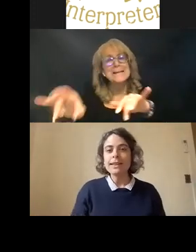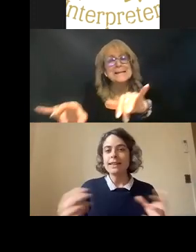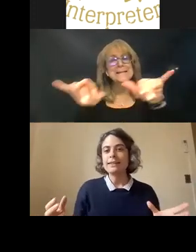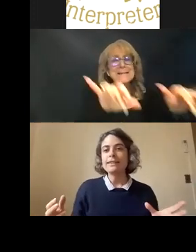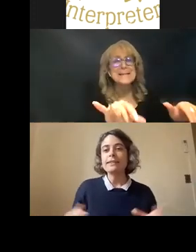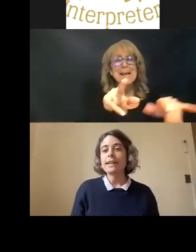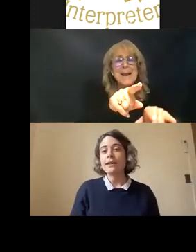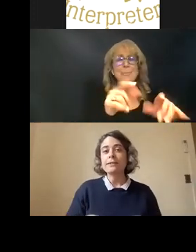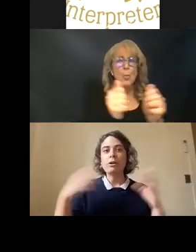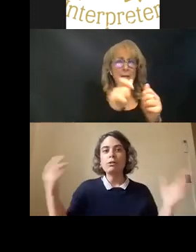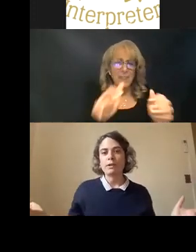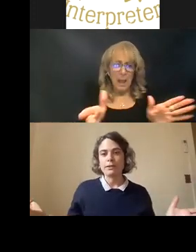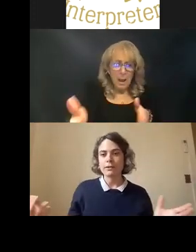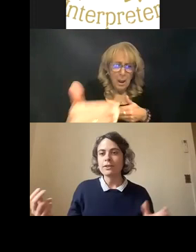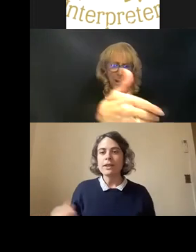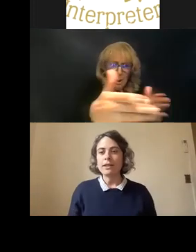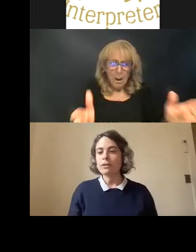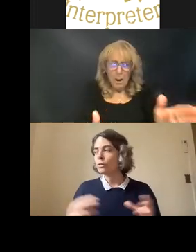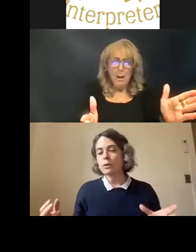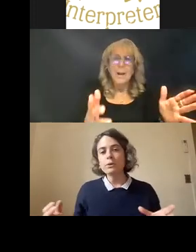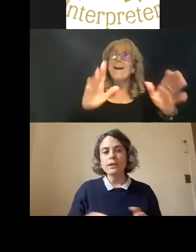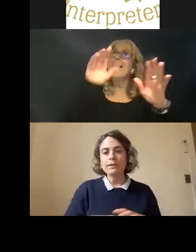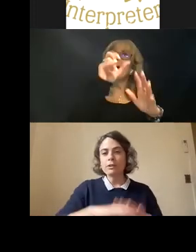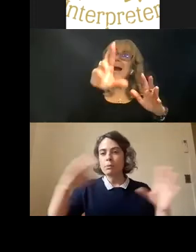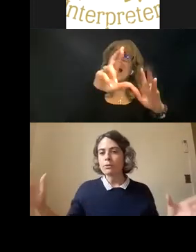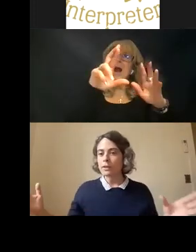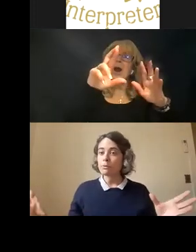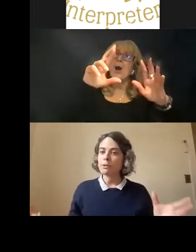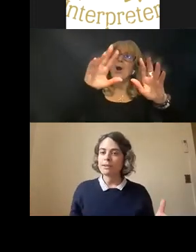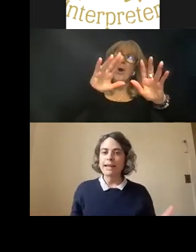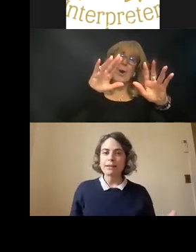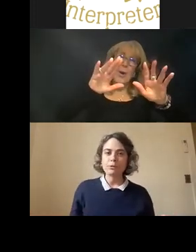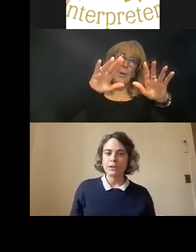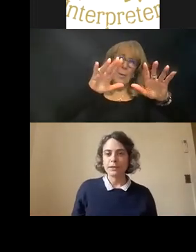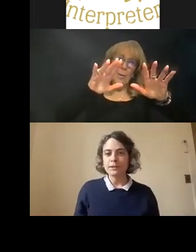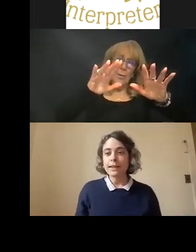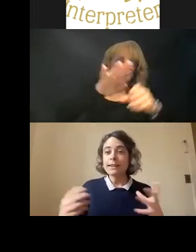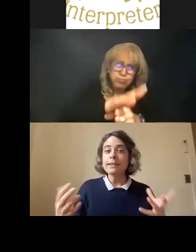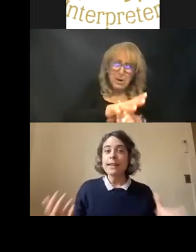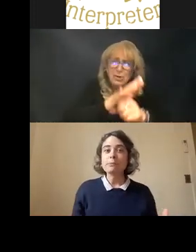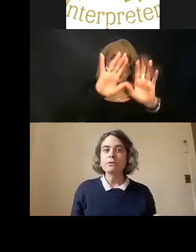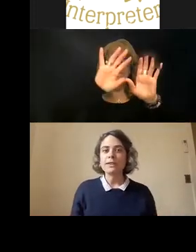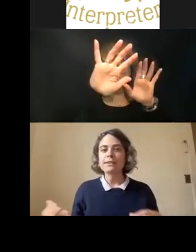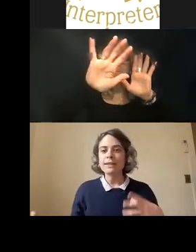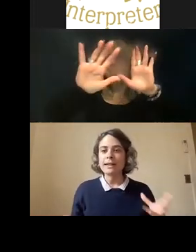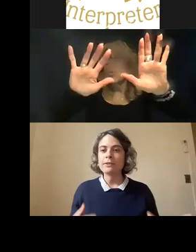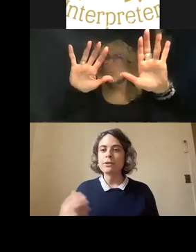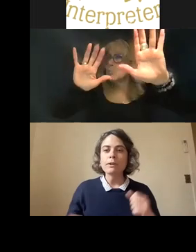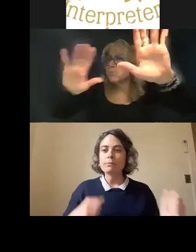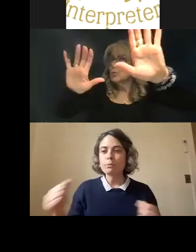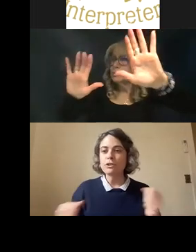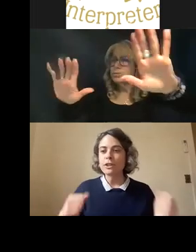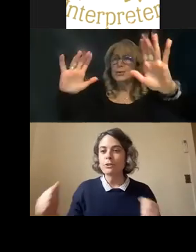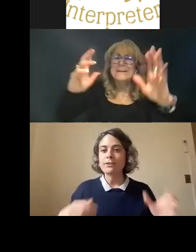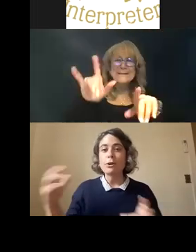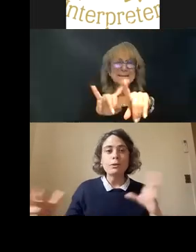here. Indeed, air is all around us. And on Earth, it's in a box that we call the atmosphere. And in the atmosphere, the air is